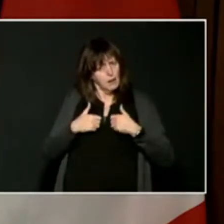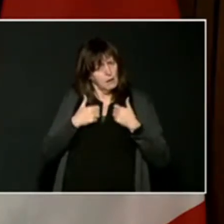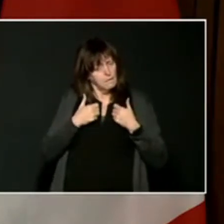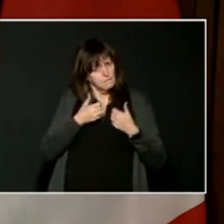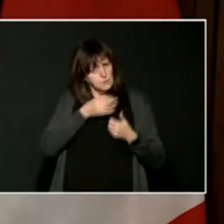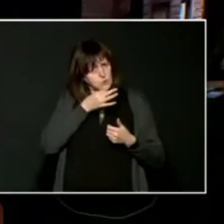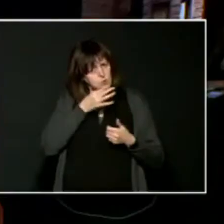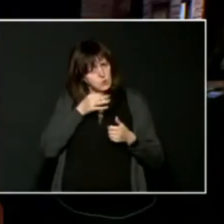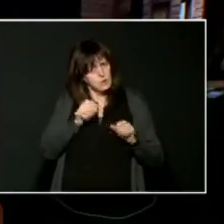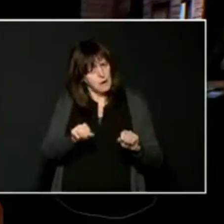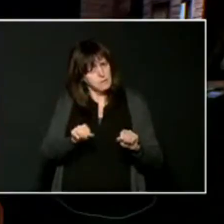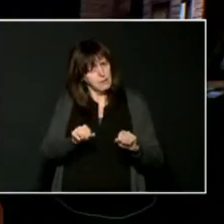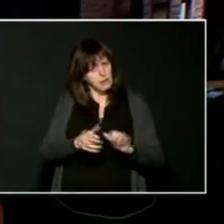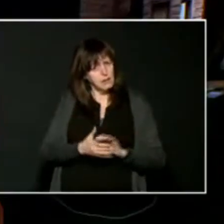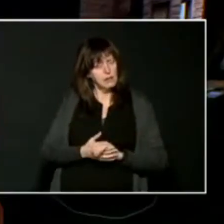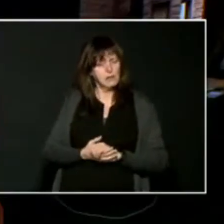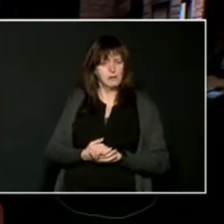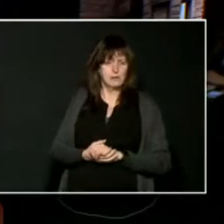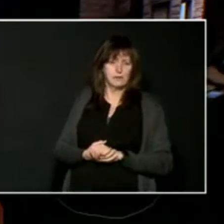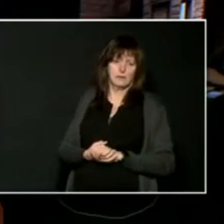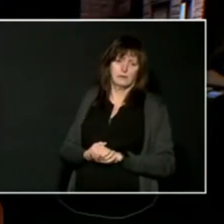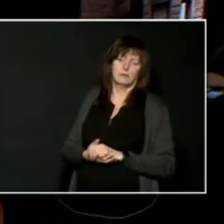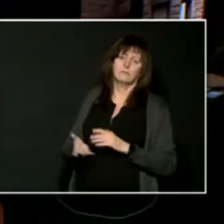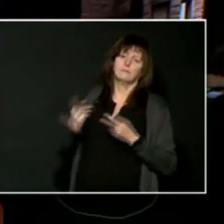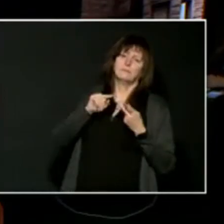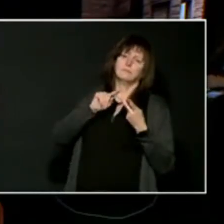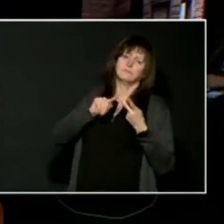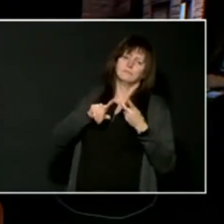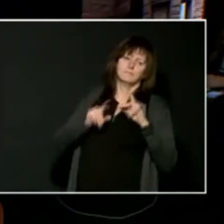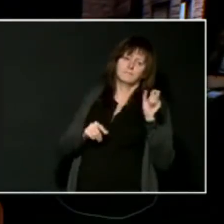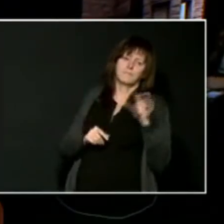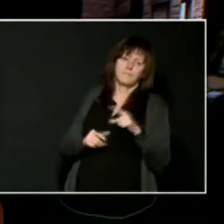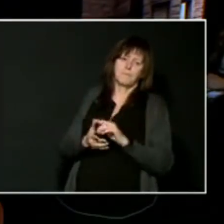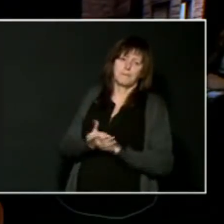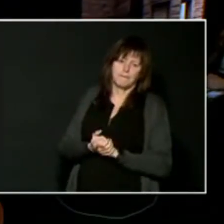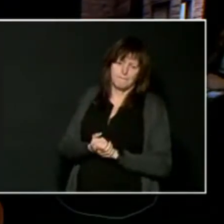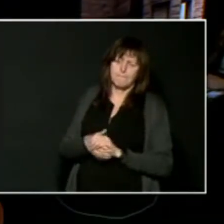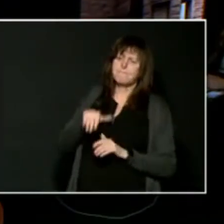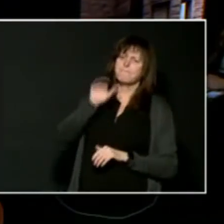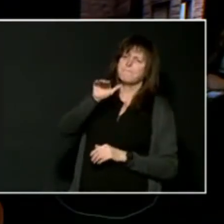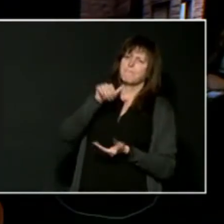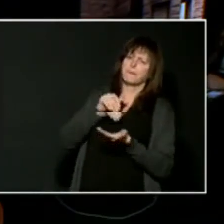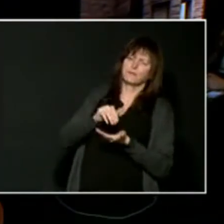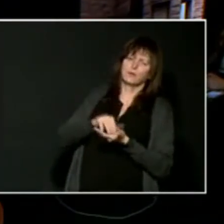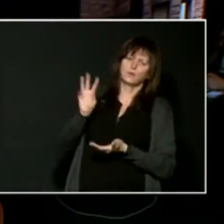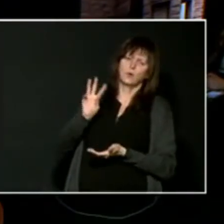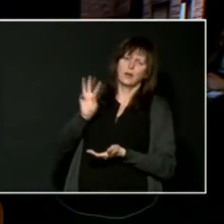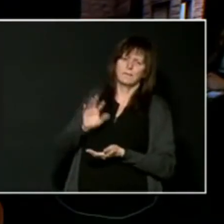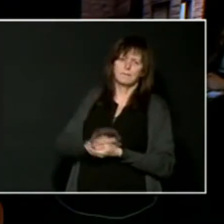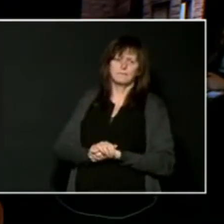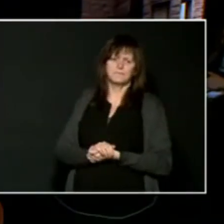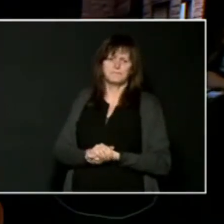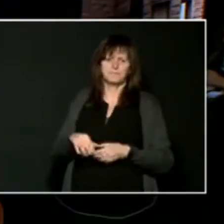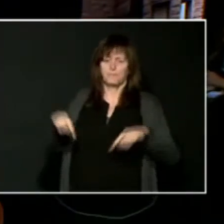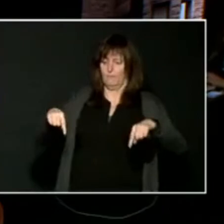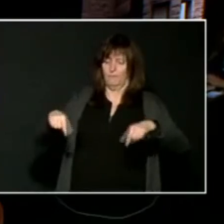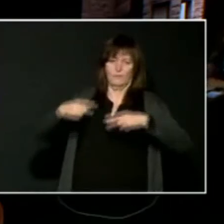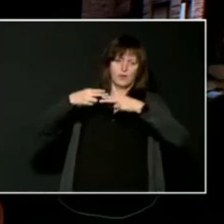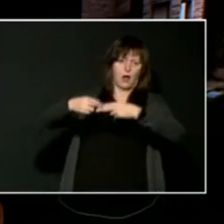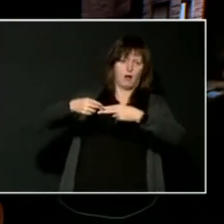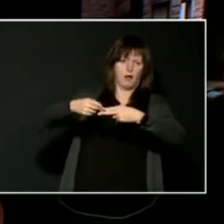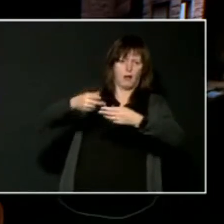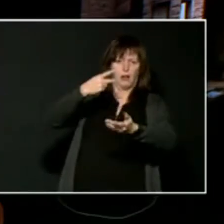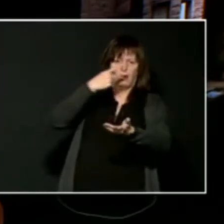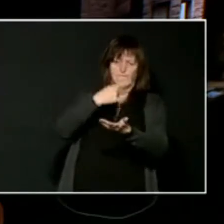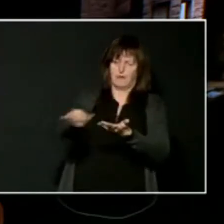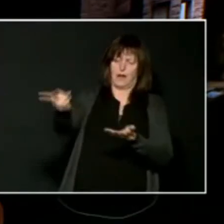Follow-up? Dr. Williams, this is a failure. This is a policy failure. We were warned about the third